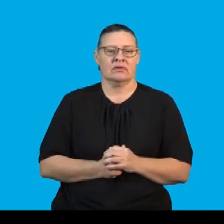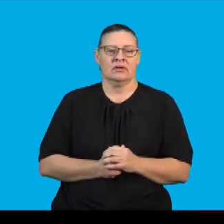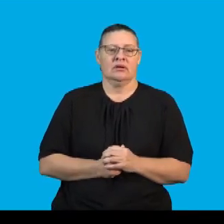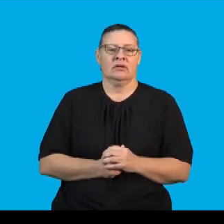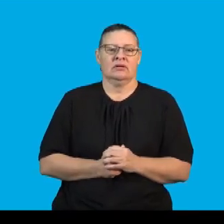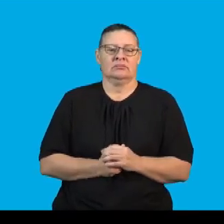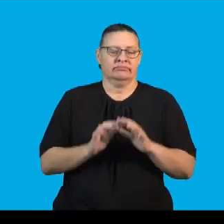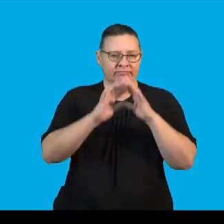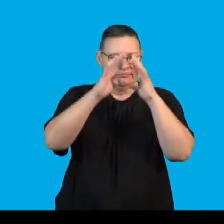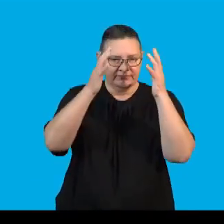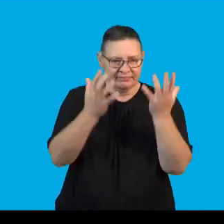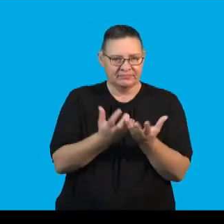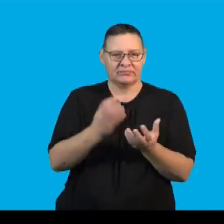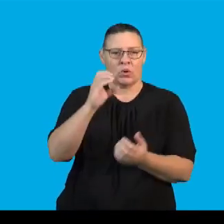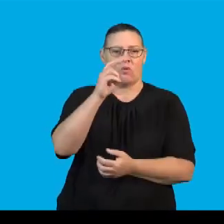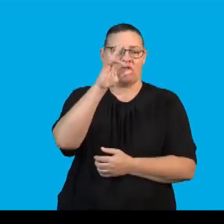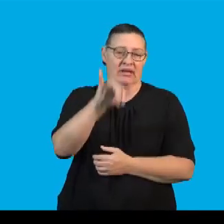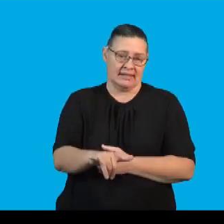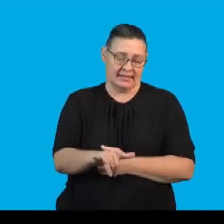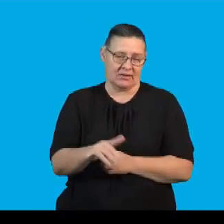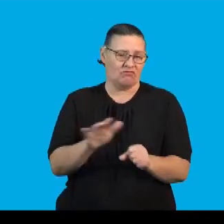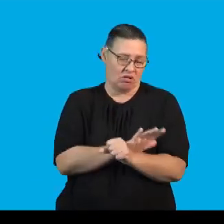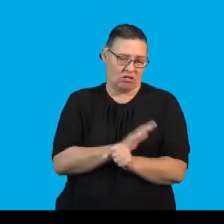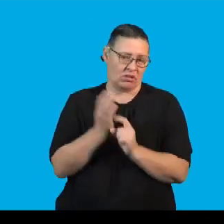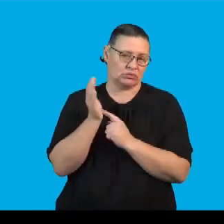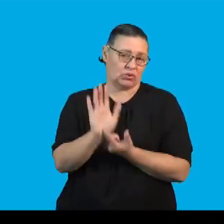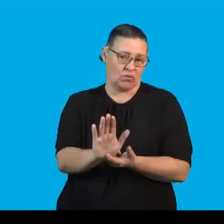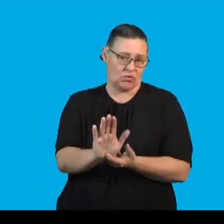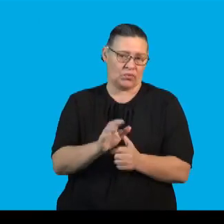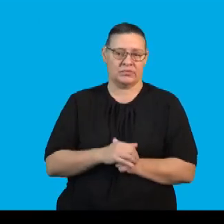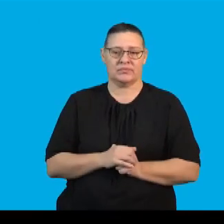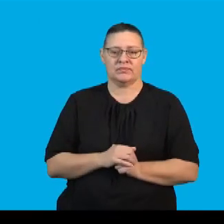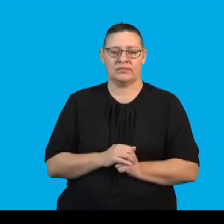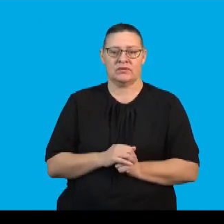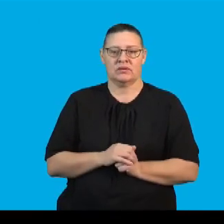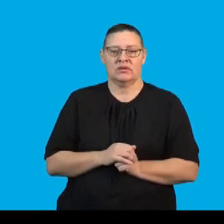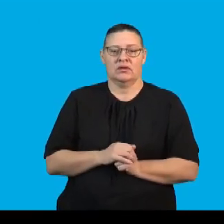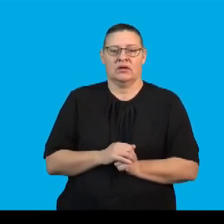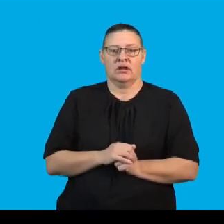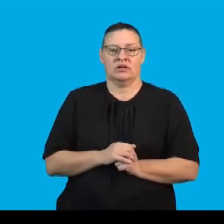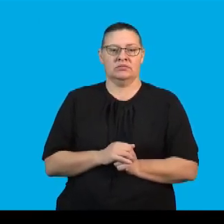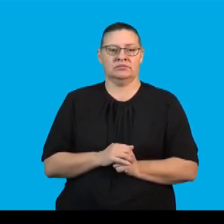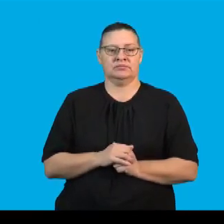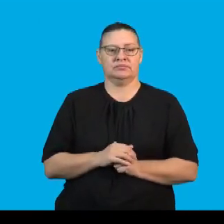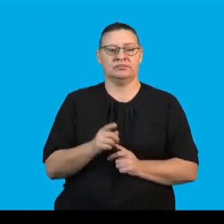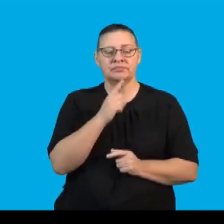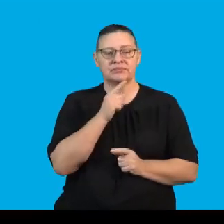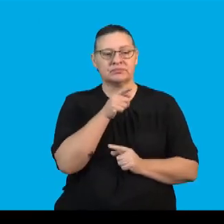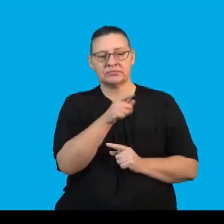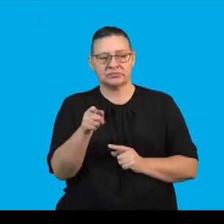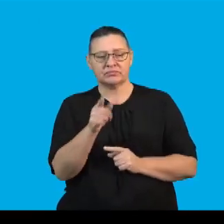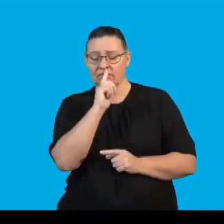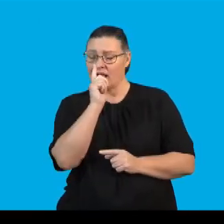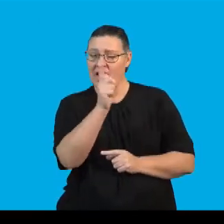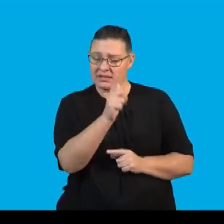us the entire ovary. This is the ovary. And maybe in brief,